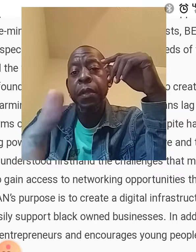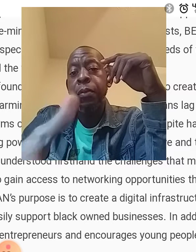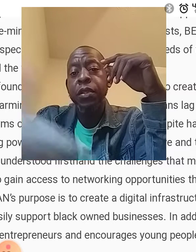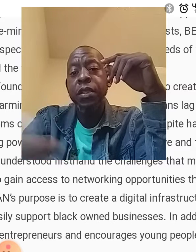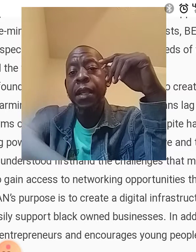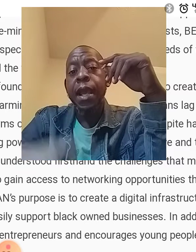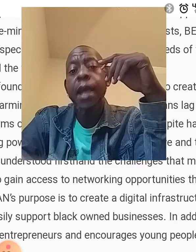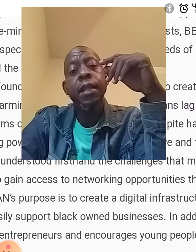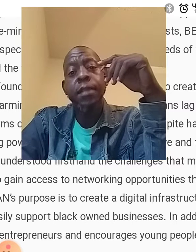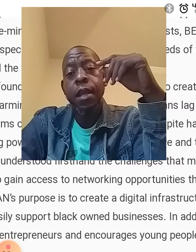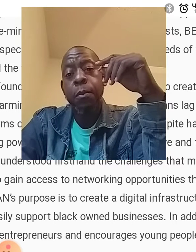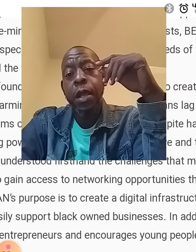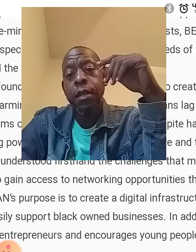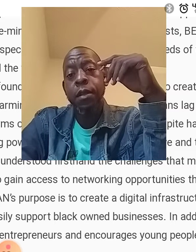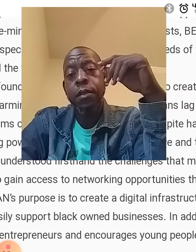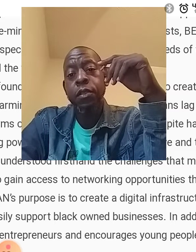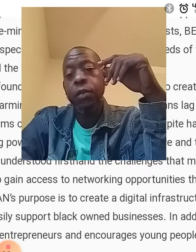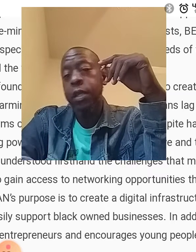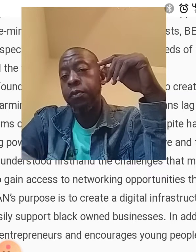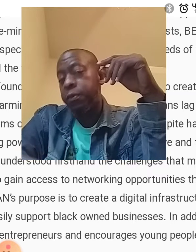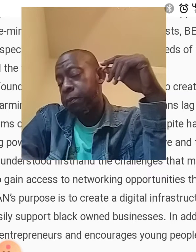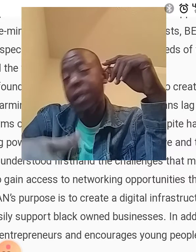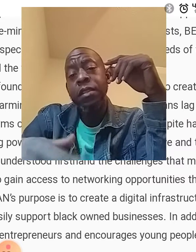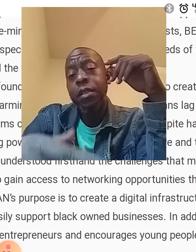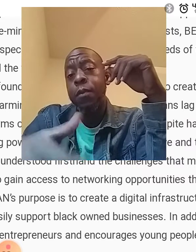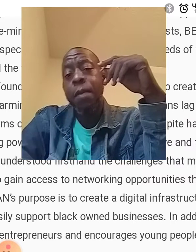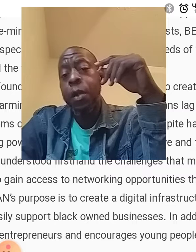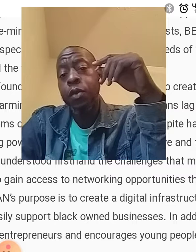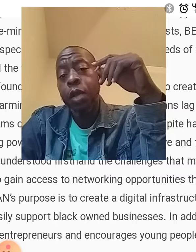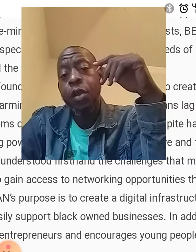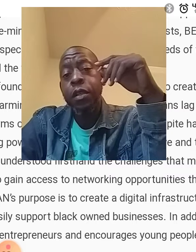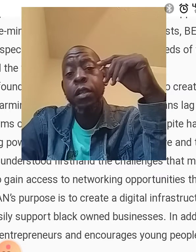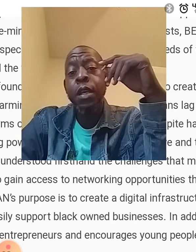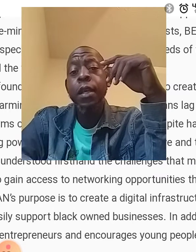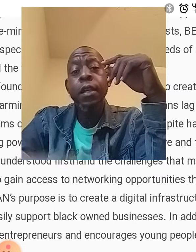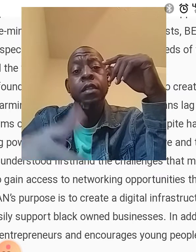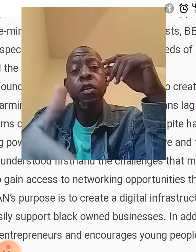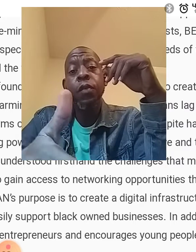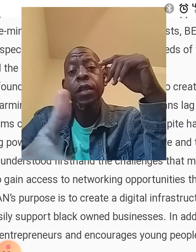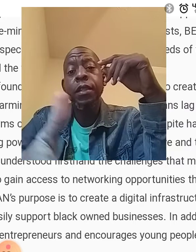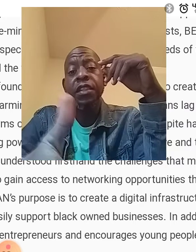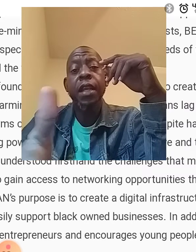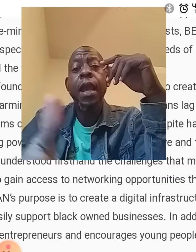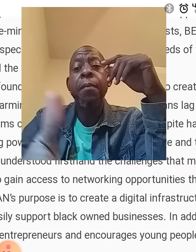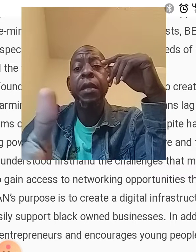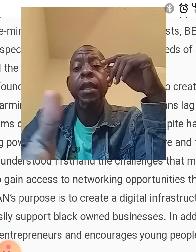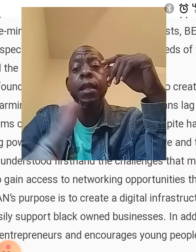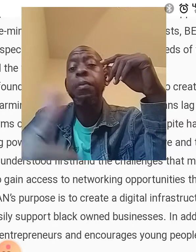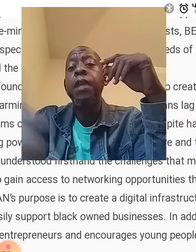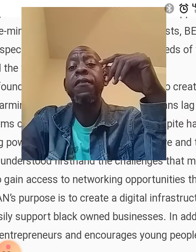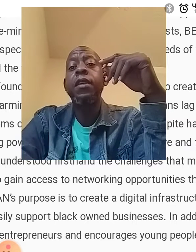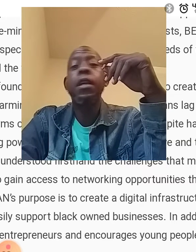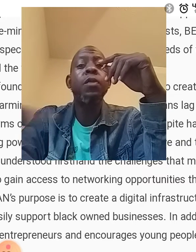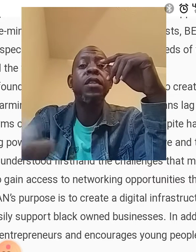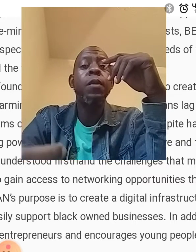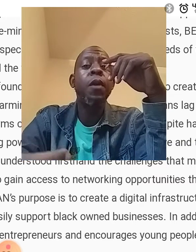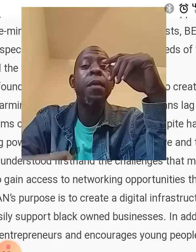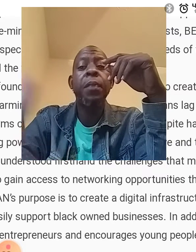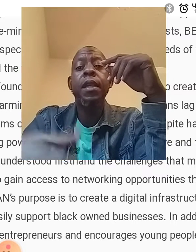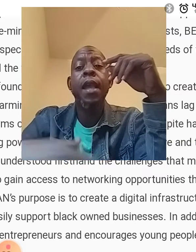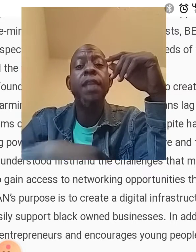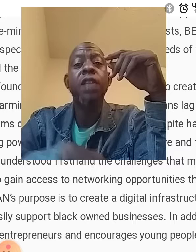encouraging people to check out this app right now. So that's basically why I'm on here, so we can check out Bean. I'm definitely going to